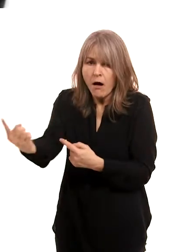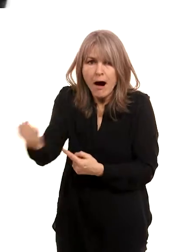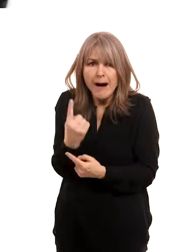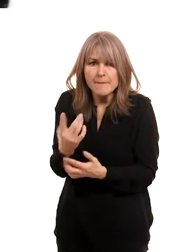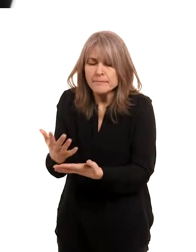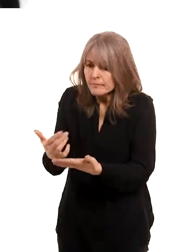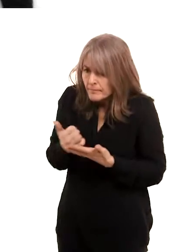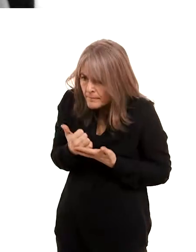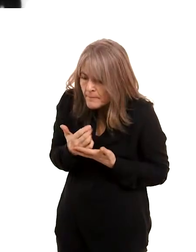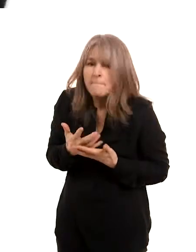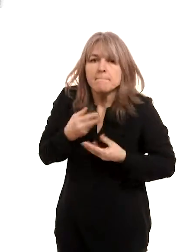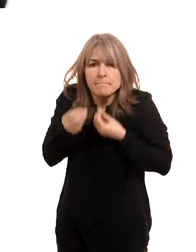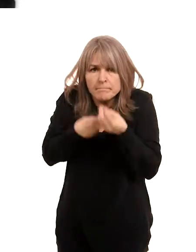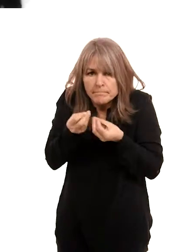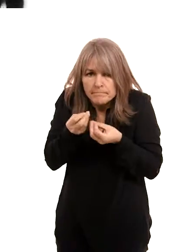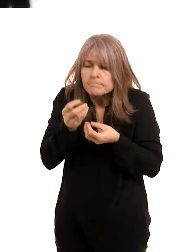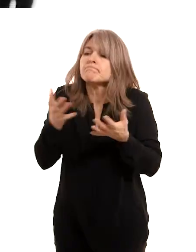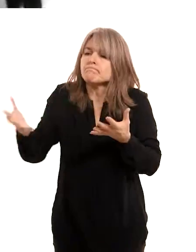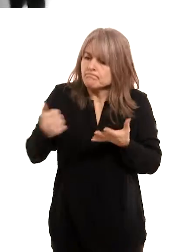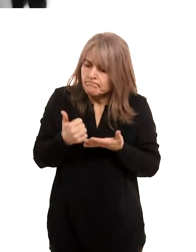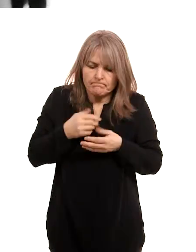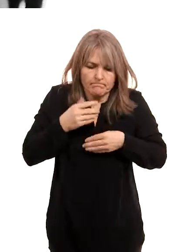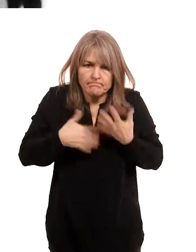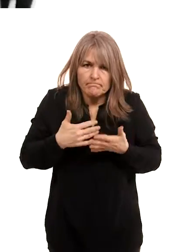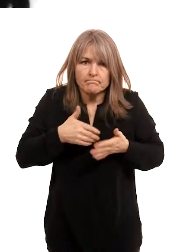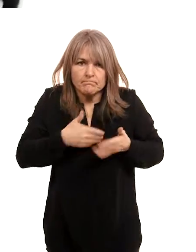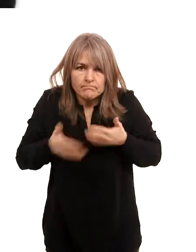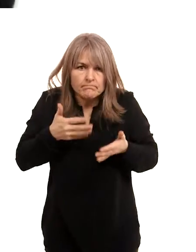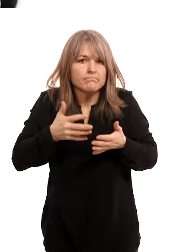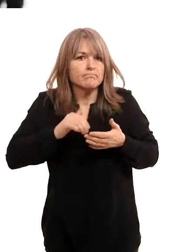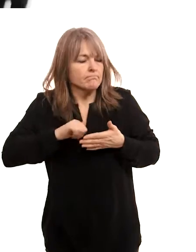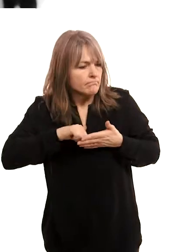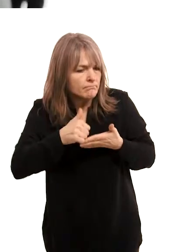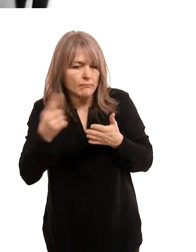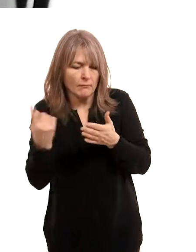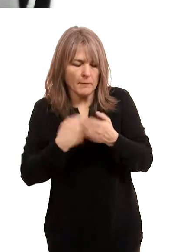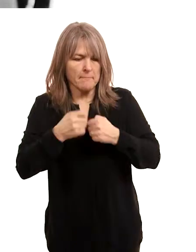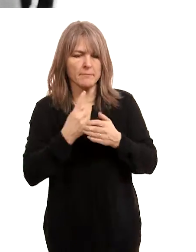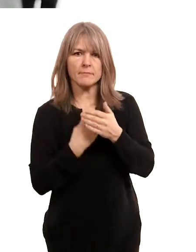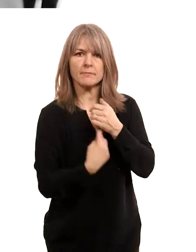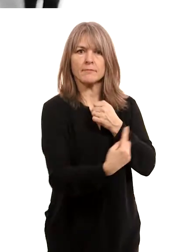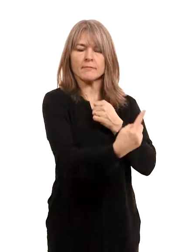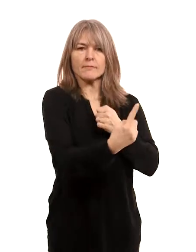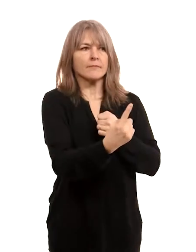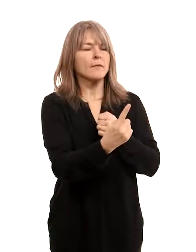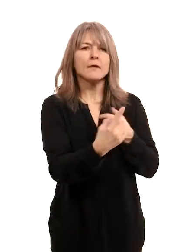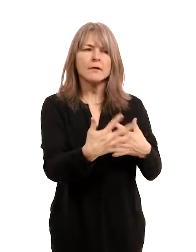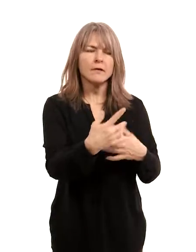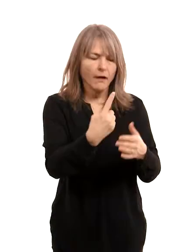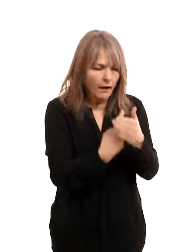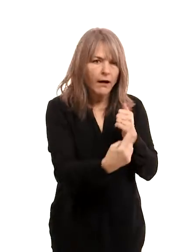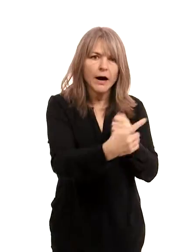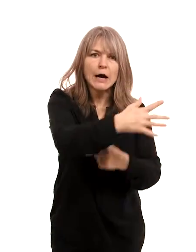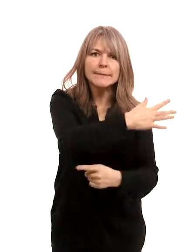as independent individuals in the community and being proper members of the community where they belong. Registering to